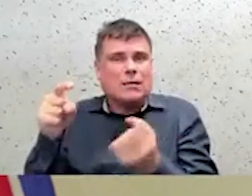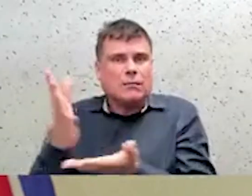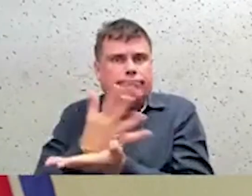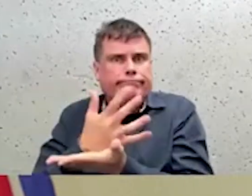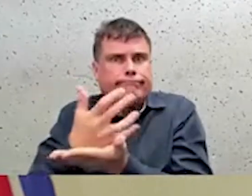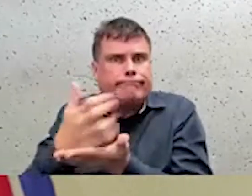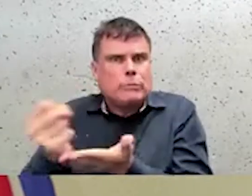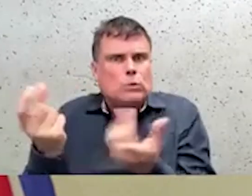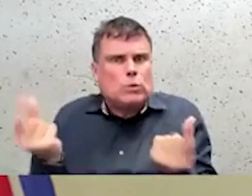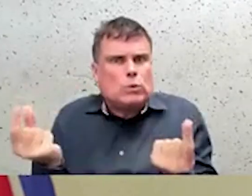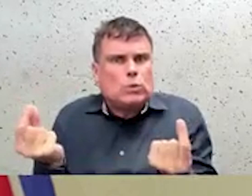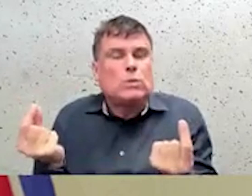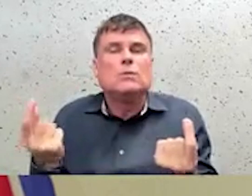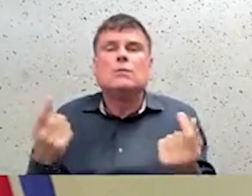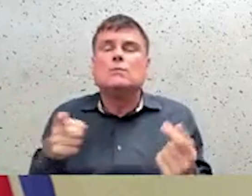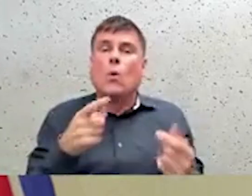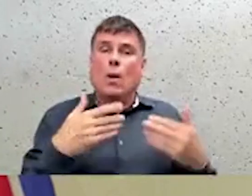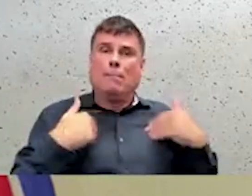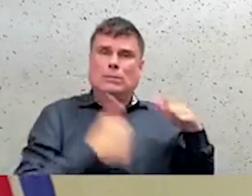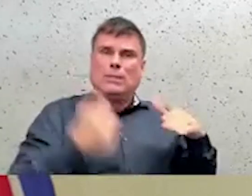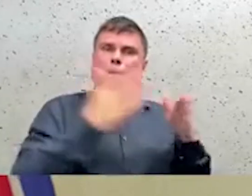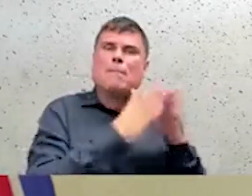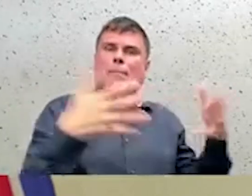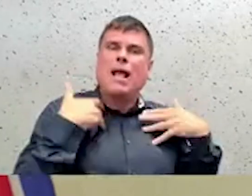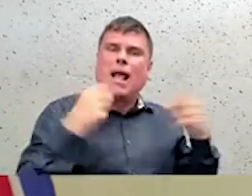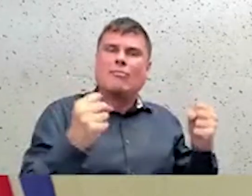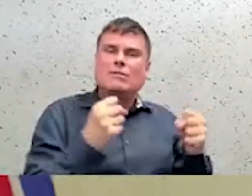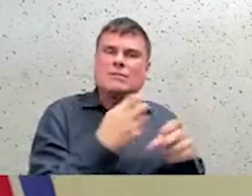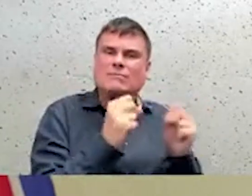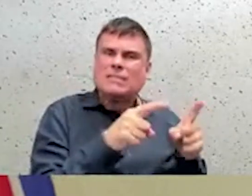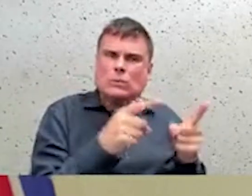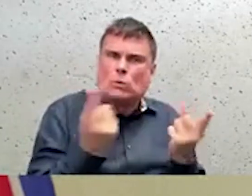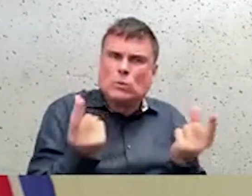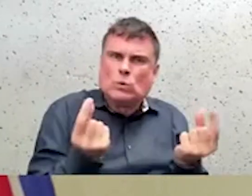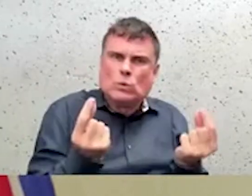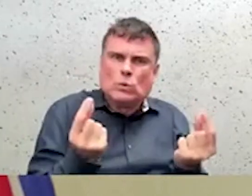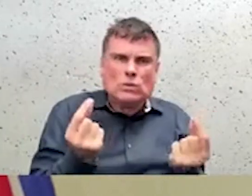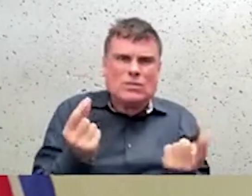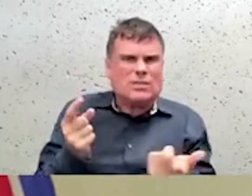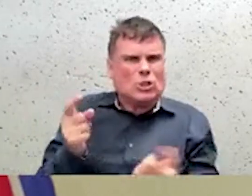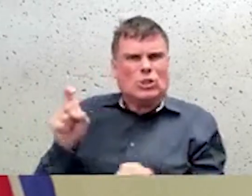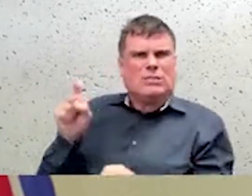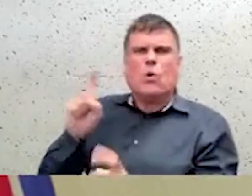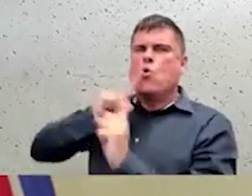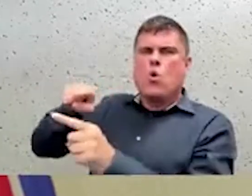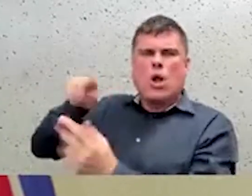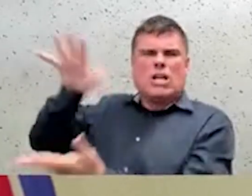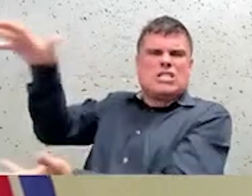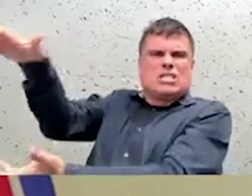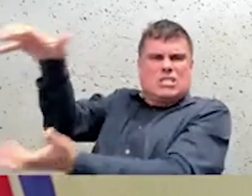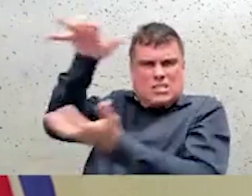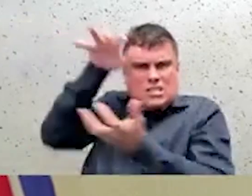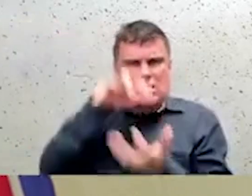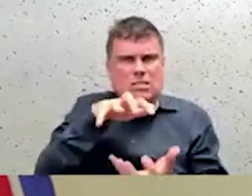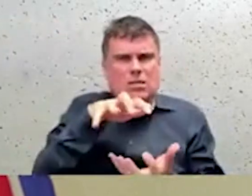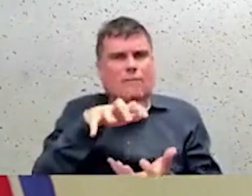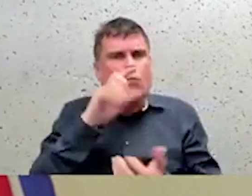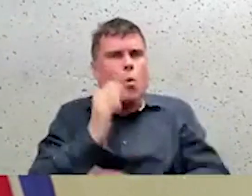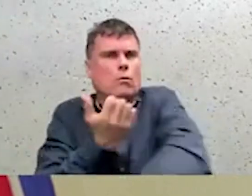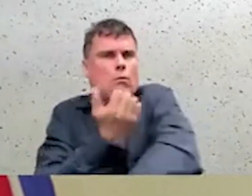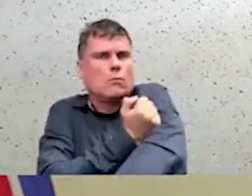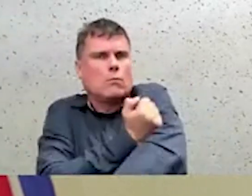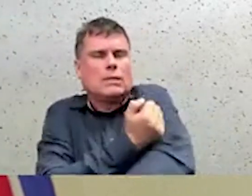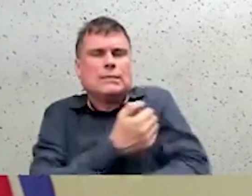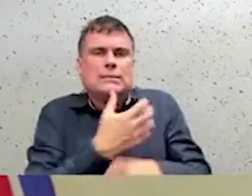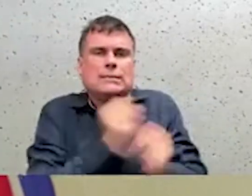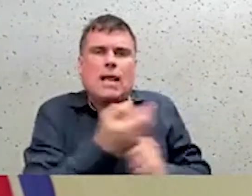specifically, or the entire stockpile that the provincial government has? And if that's the case, what other organizations are no longer